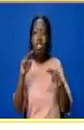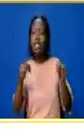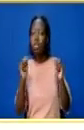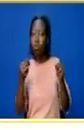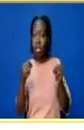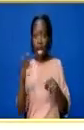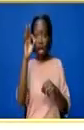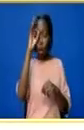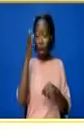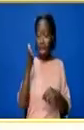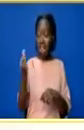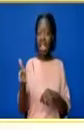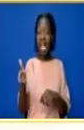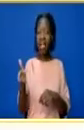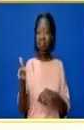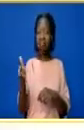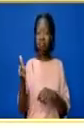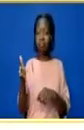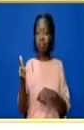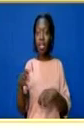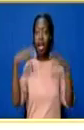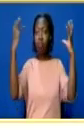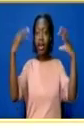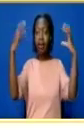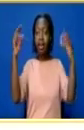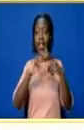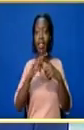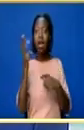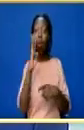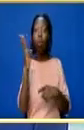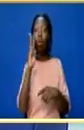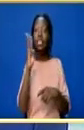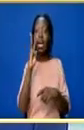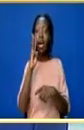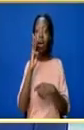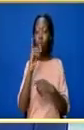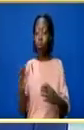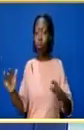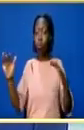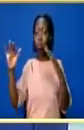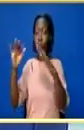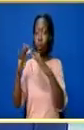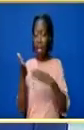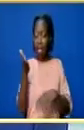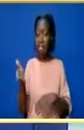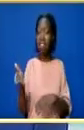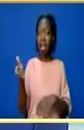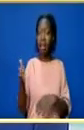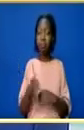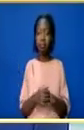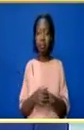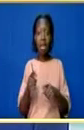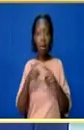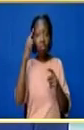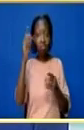Mm. It rains. Mm-hmm. Water fills it. Man-made, looks like a dam, really. Looks like a dam. Yeah, it looks like a dam. But to